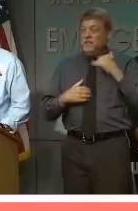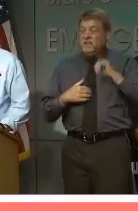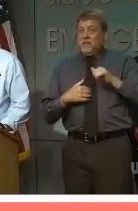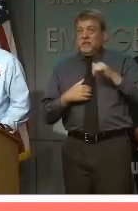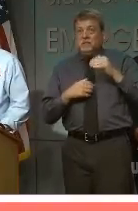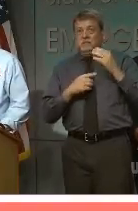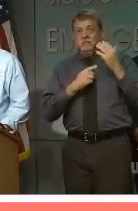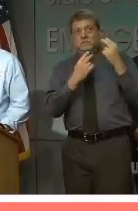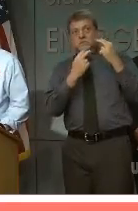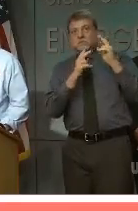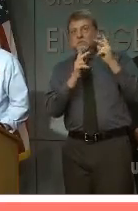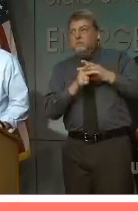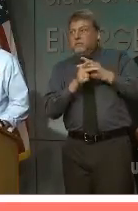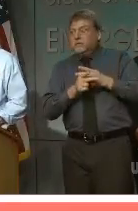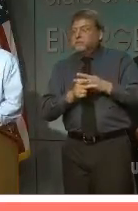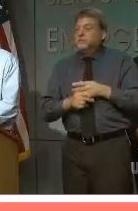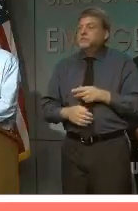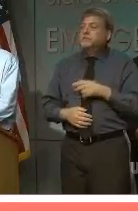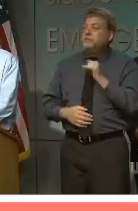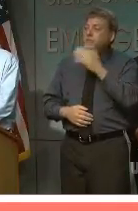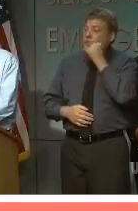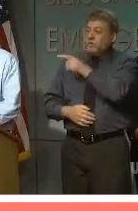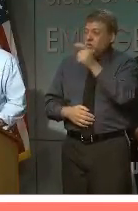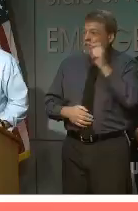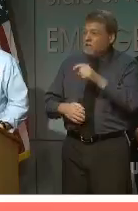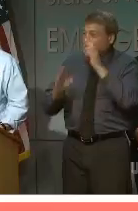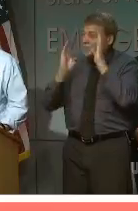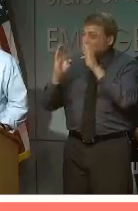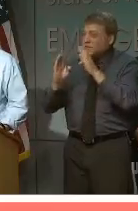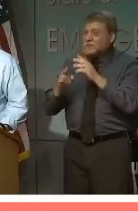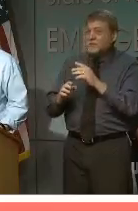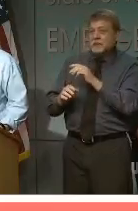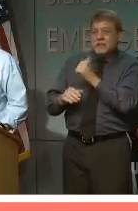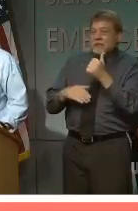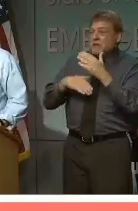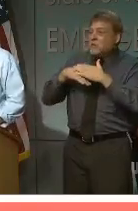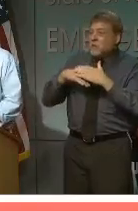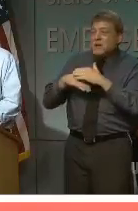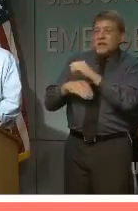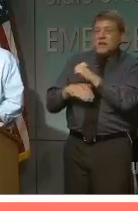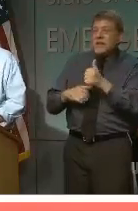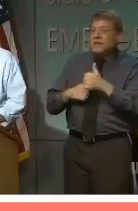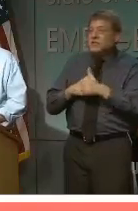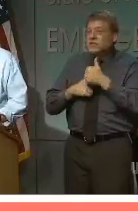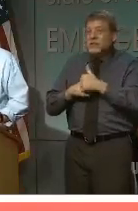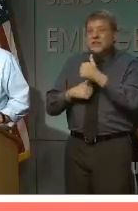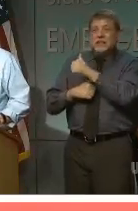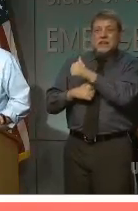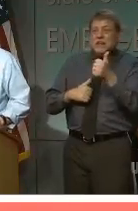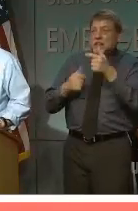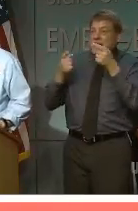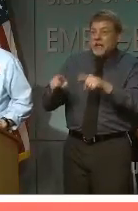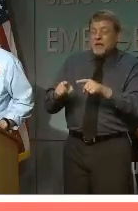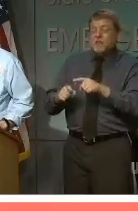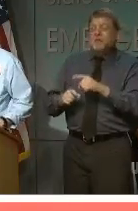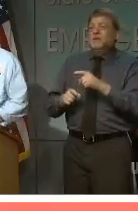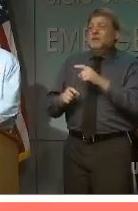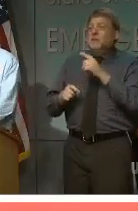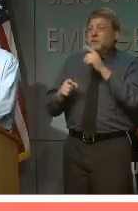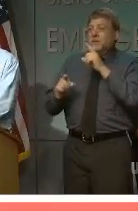Pay close attention to the warnings in your area and act quickly if you're asked to take cover or evacuate.